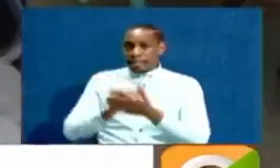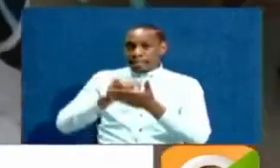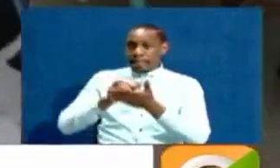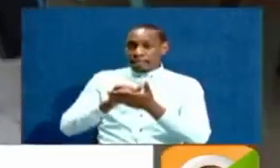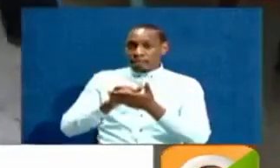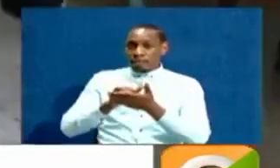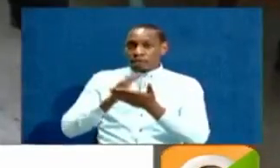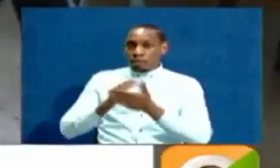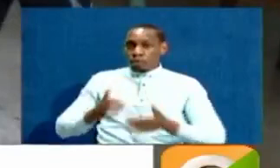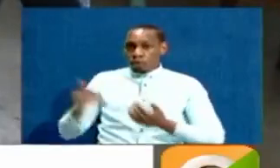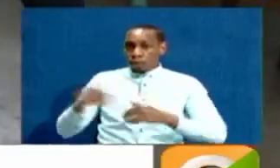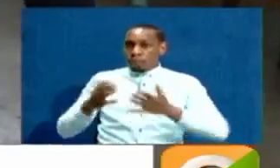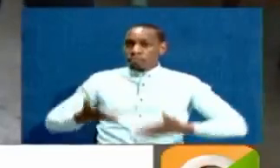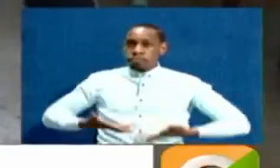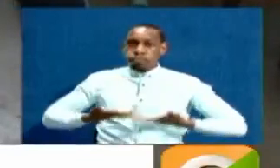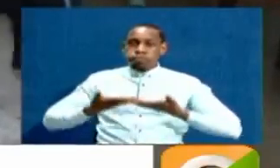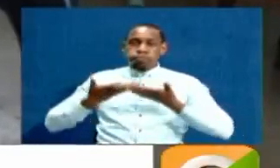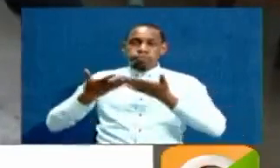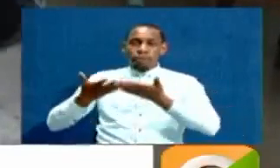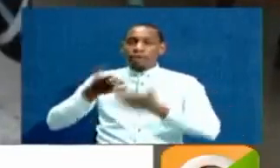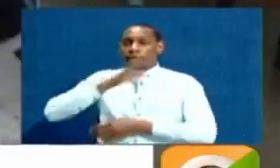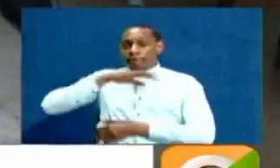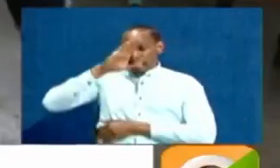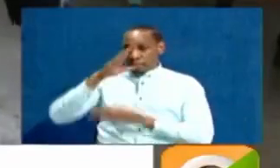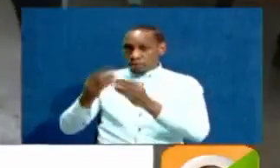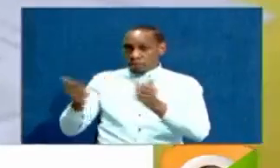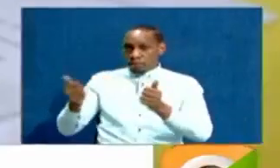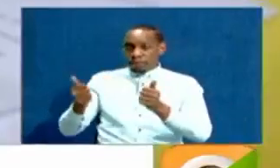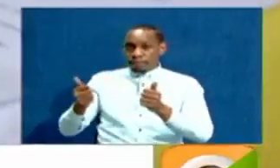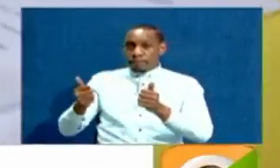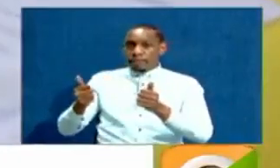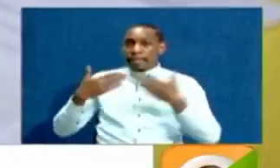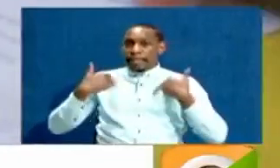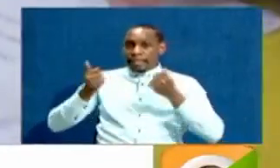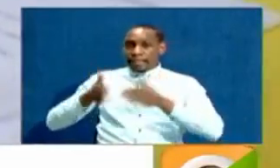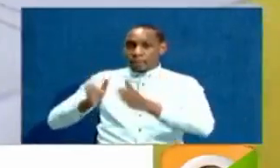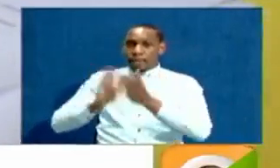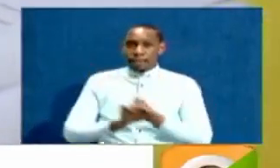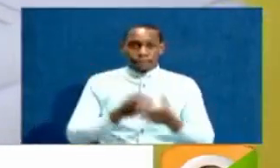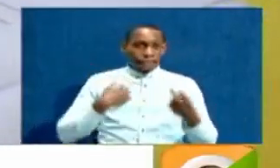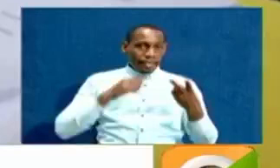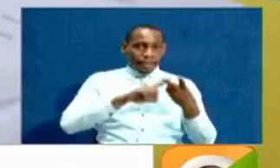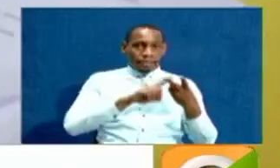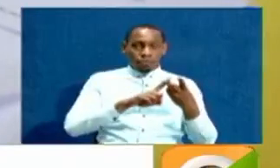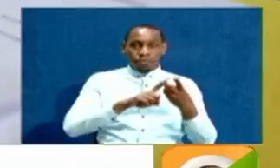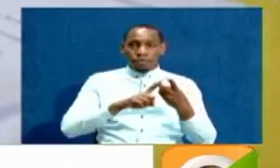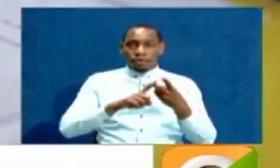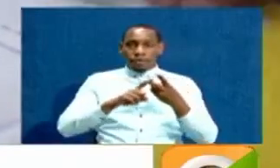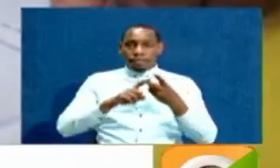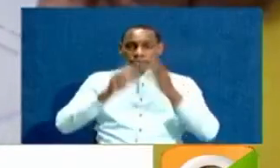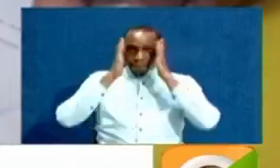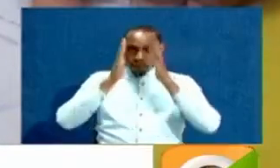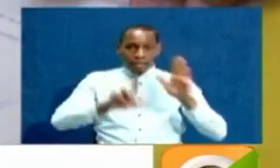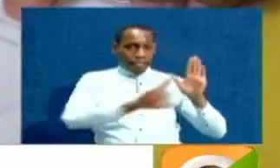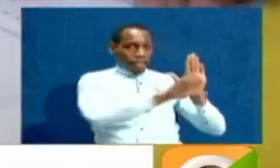became his outlet, a way for him to vent his anger in a healthy way. Then, he turned to the law.